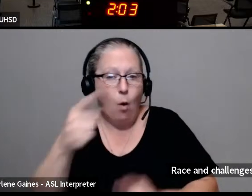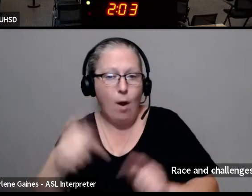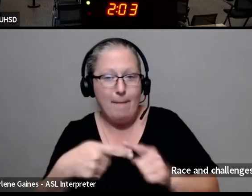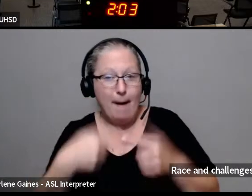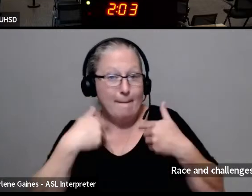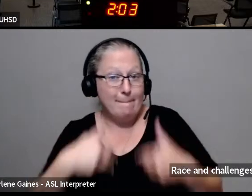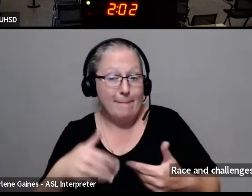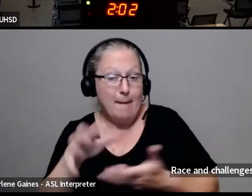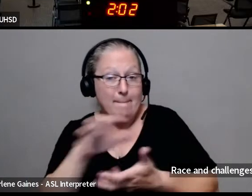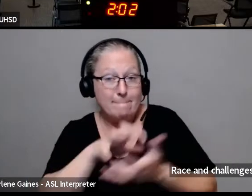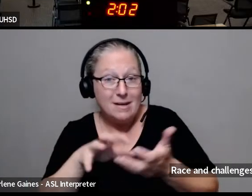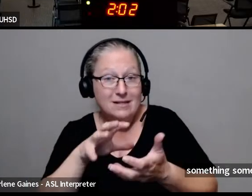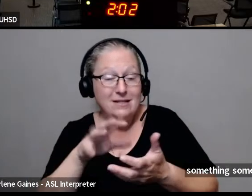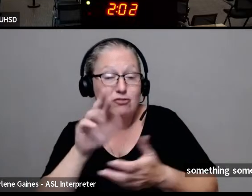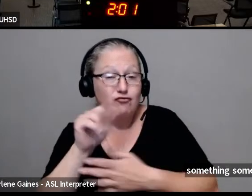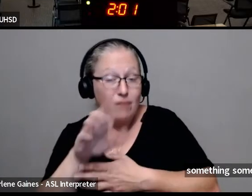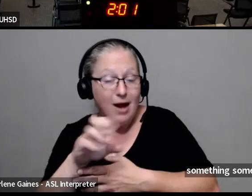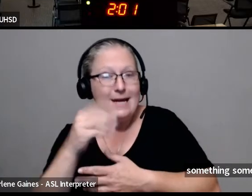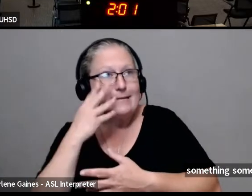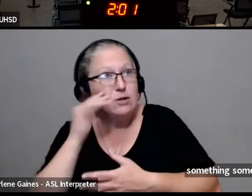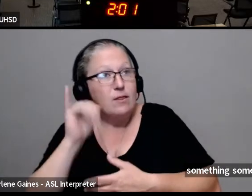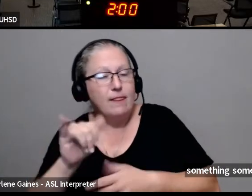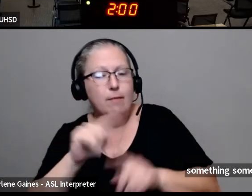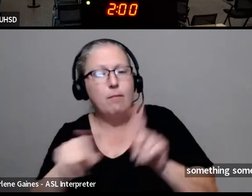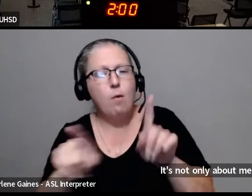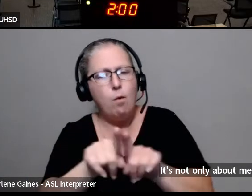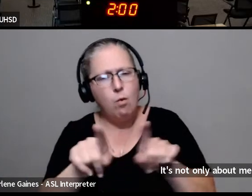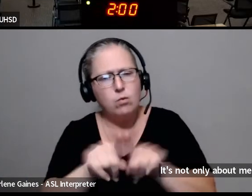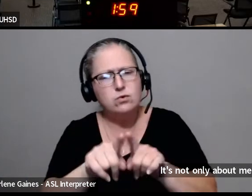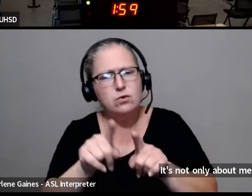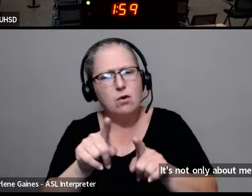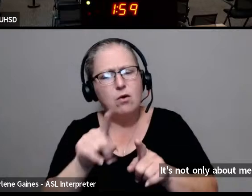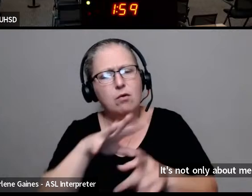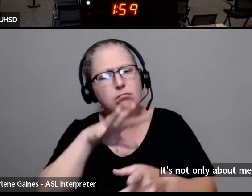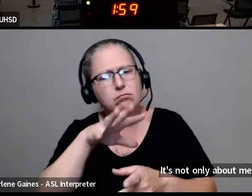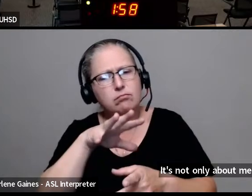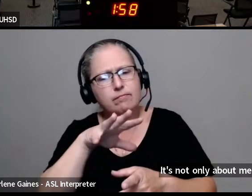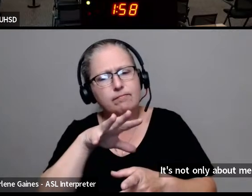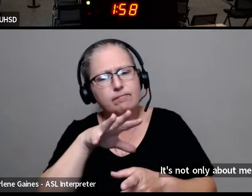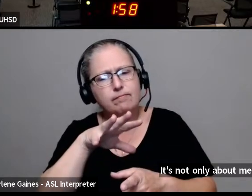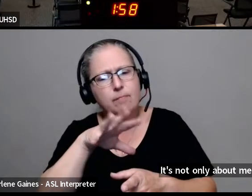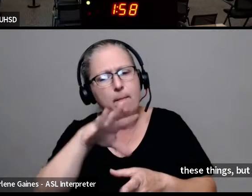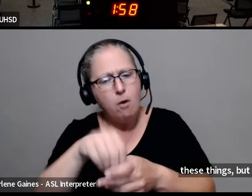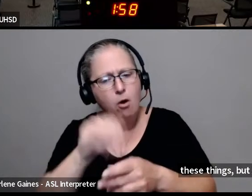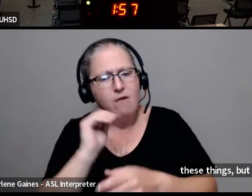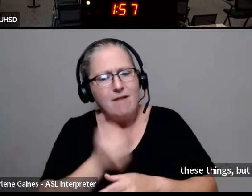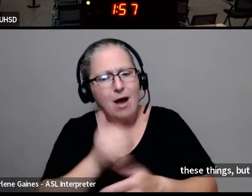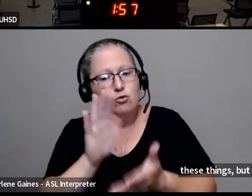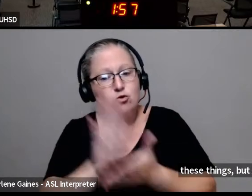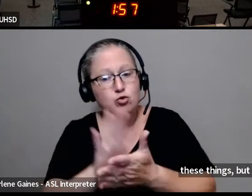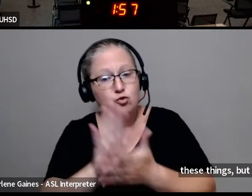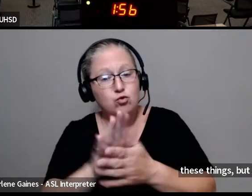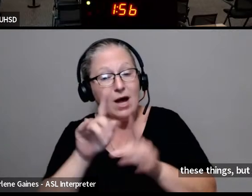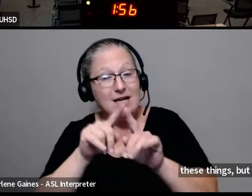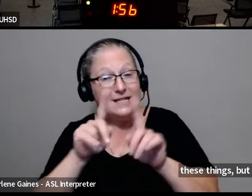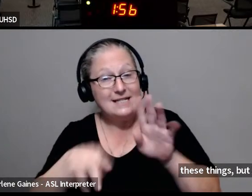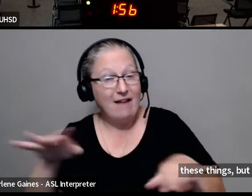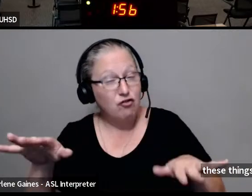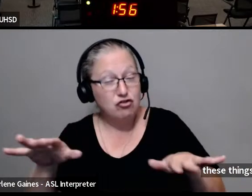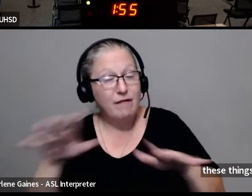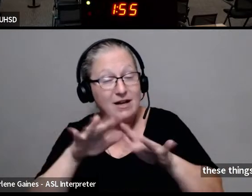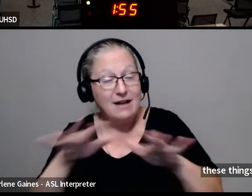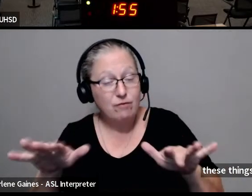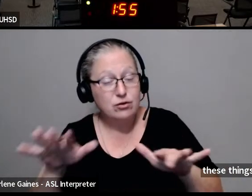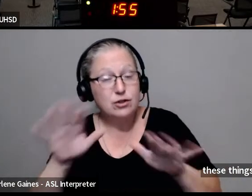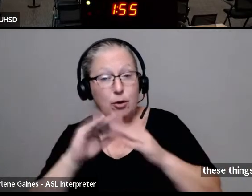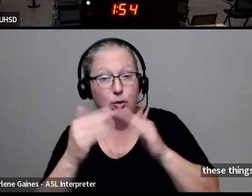being mixed and experiencing these things, but also as part of our school's diverse community, I